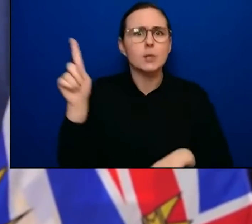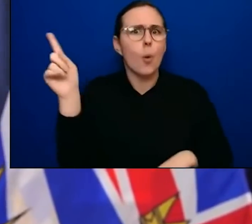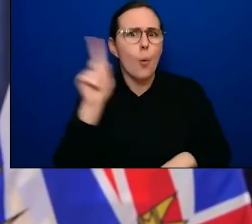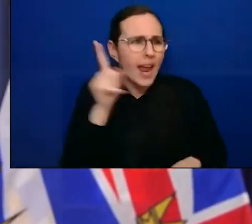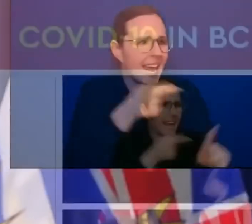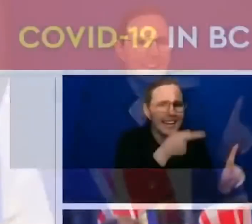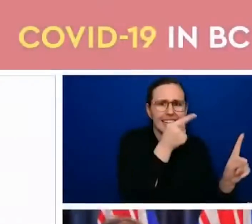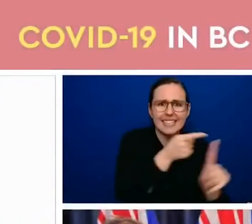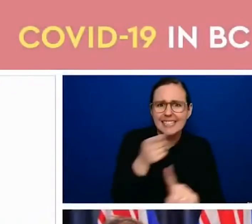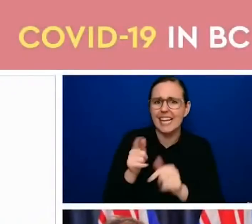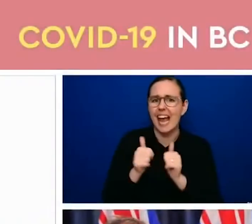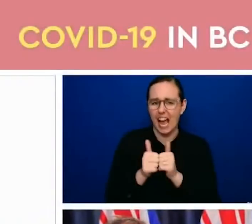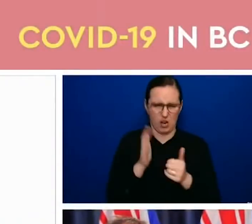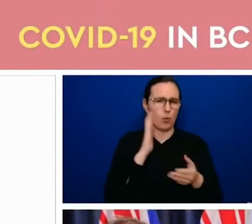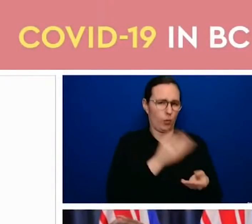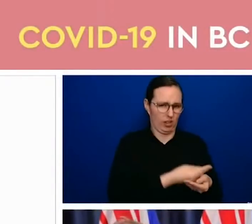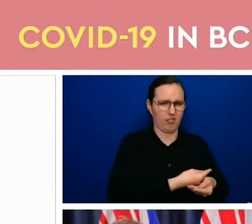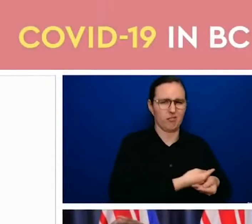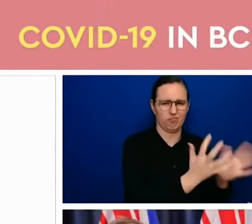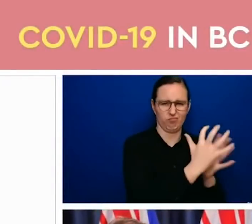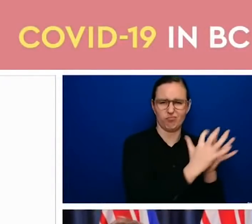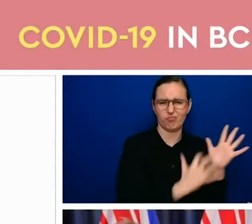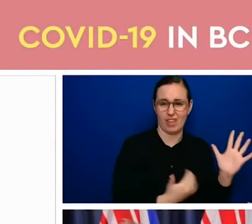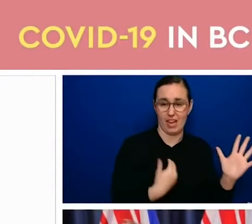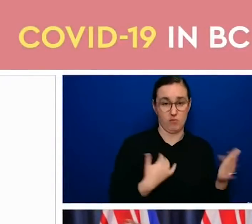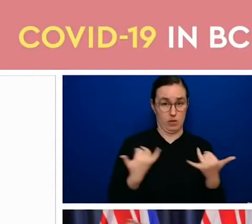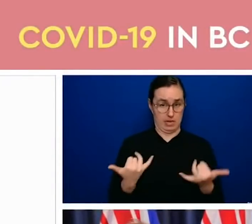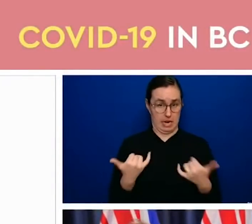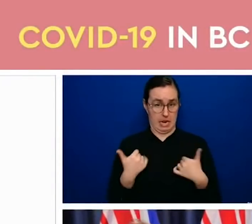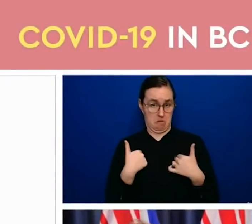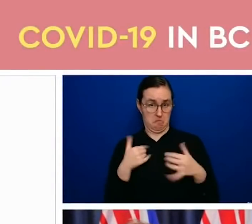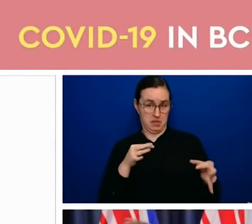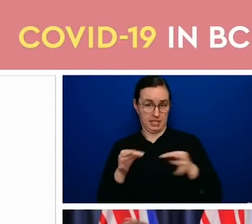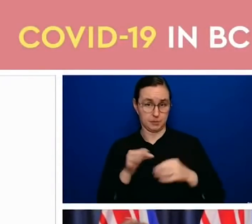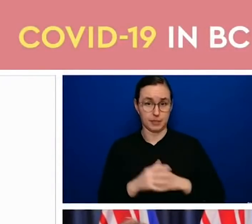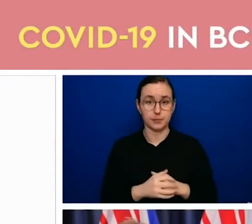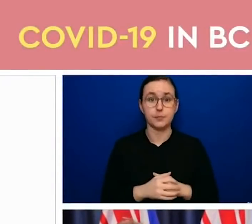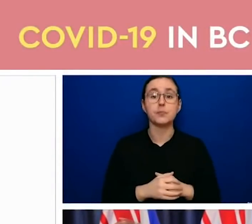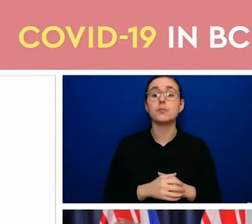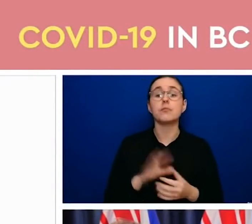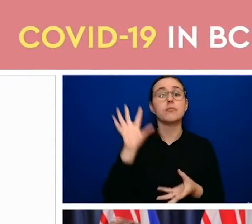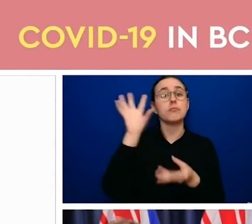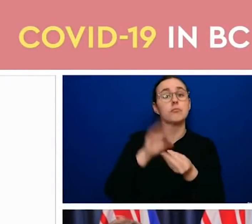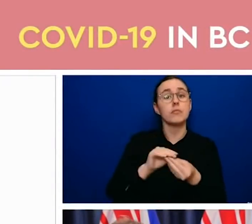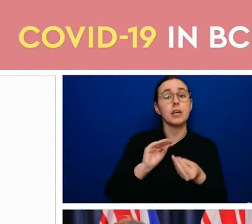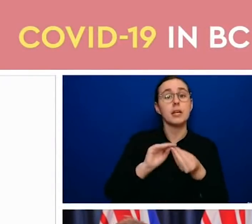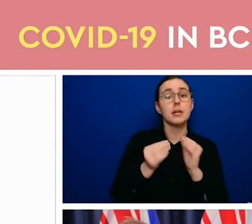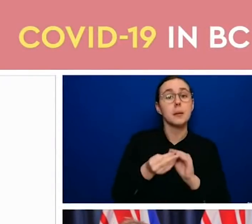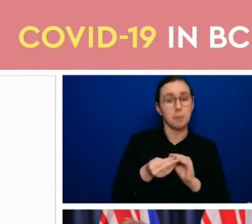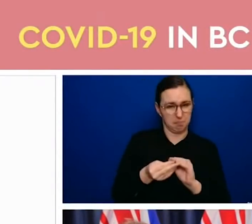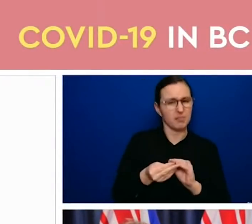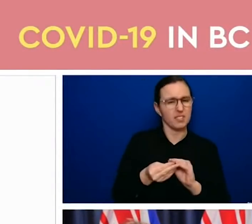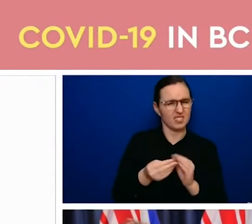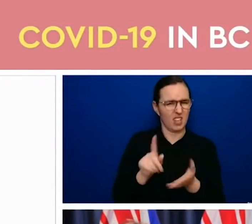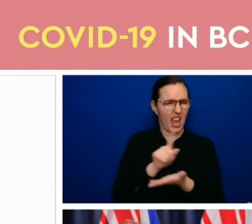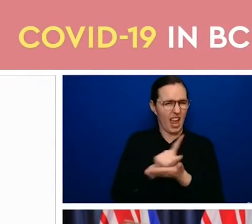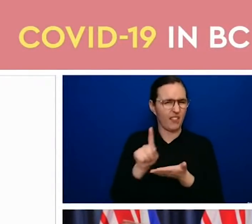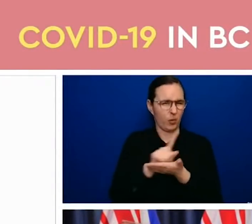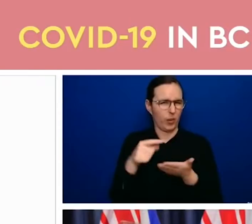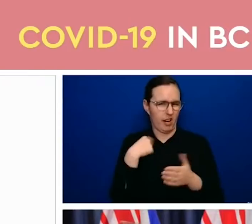help. The inventory summary, first of all, we've been reporting this week to week, and this is as of February